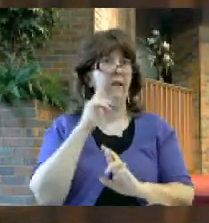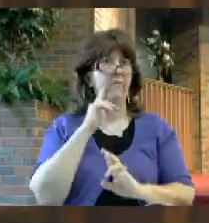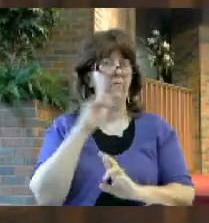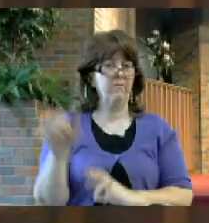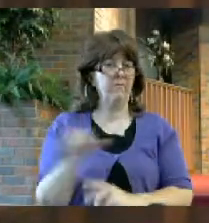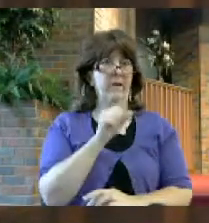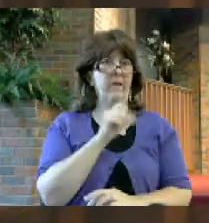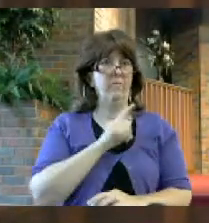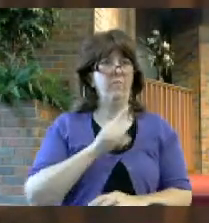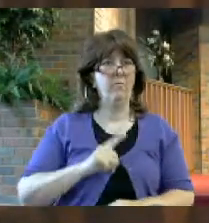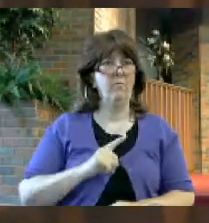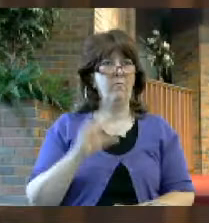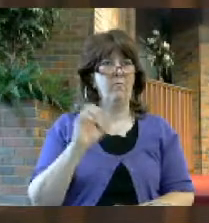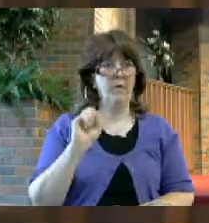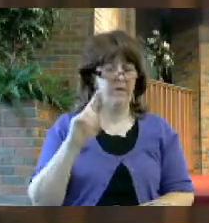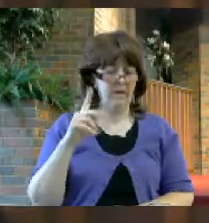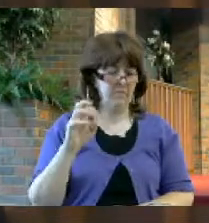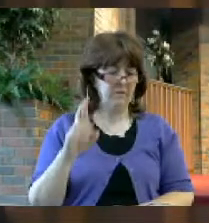Supper.